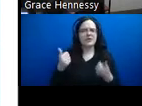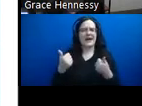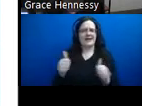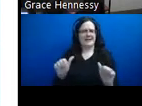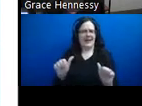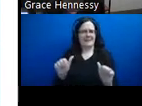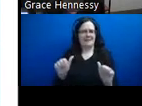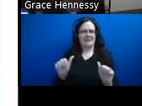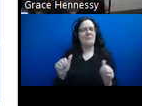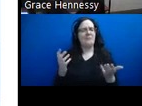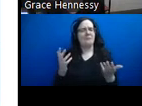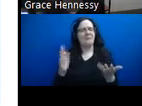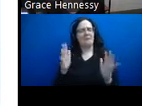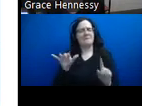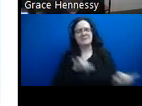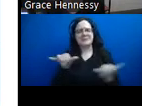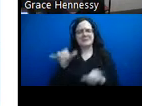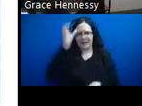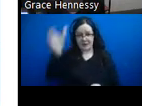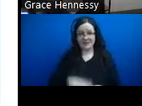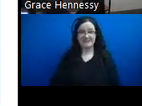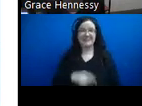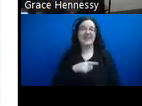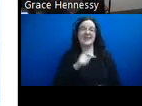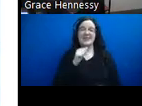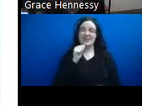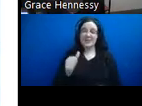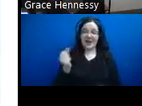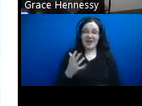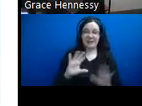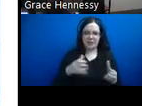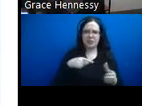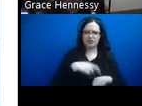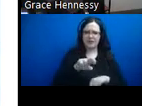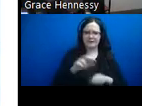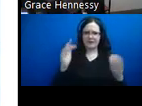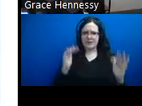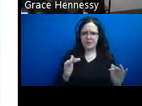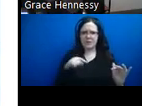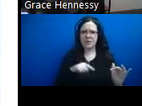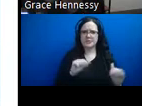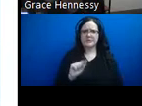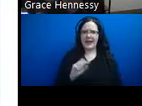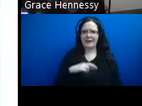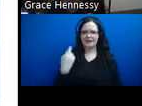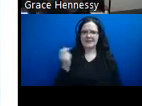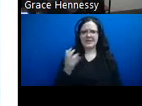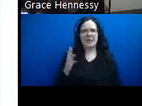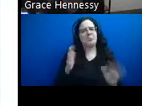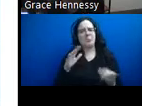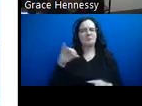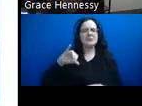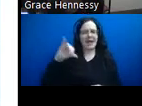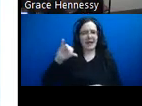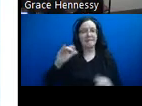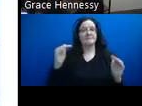of a similar picture emerges. So again, the non-gambling group is the reference. And when you get to at-risk gambling, it's about the same, but you take a big